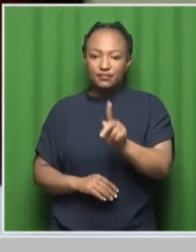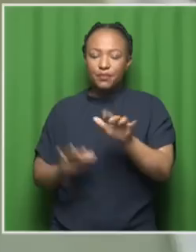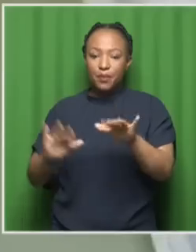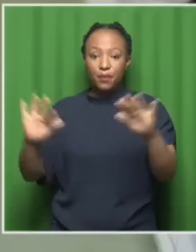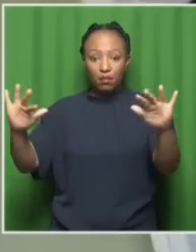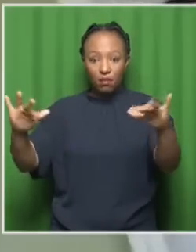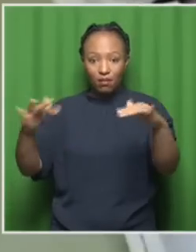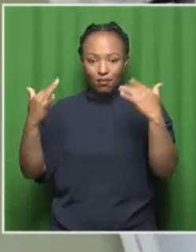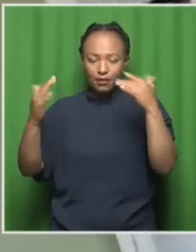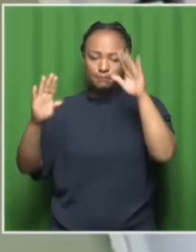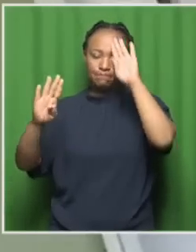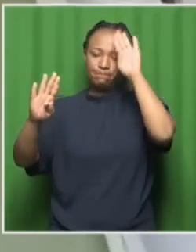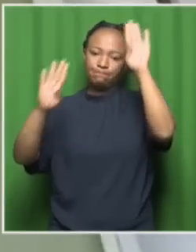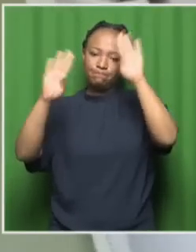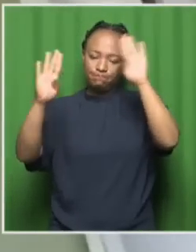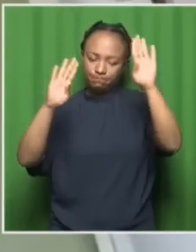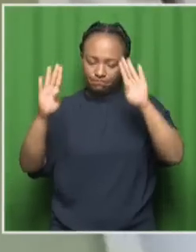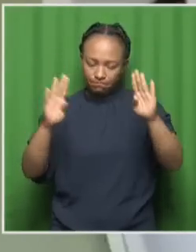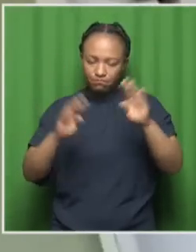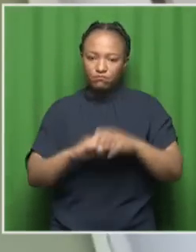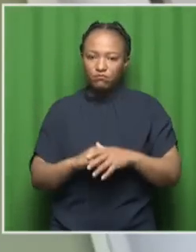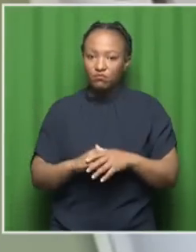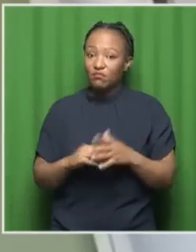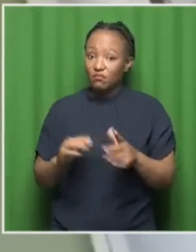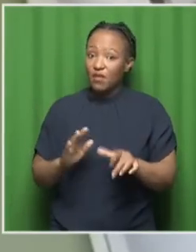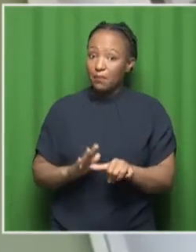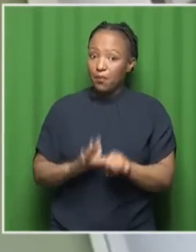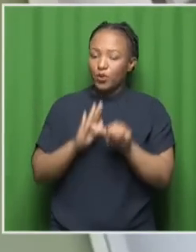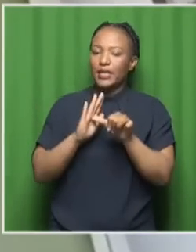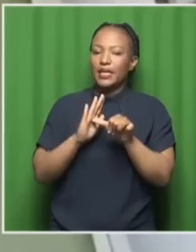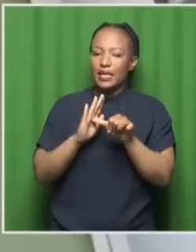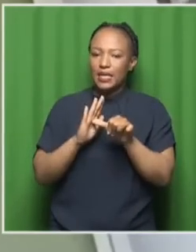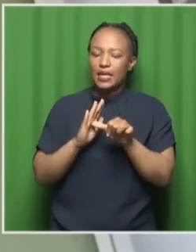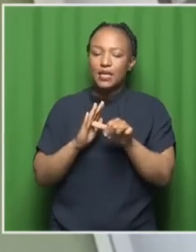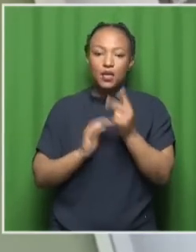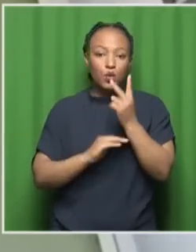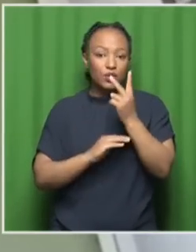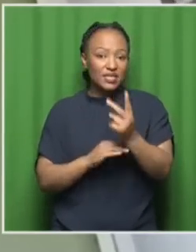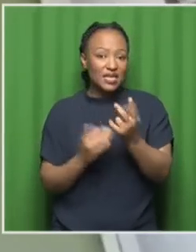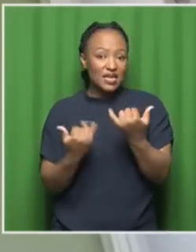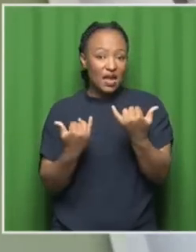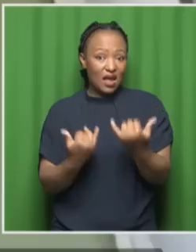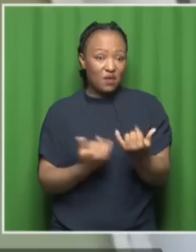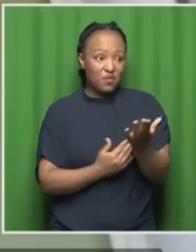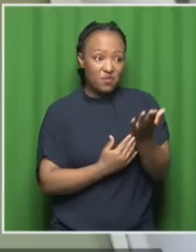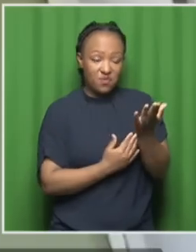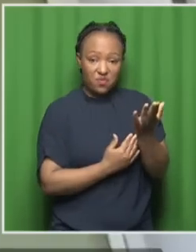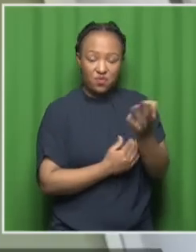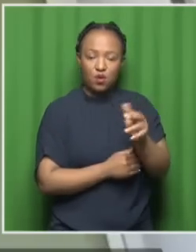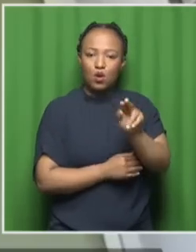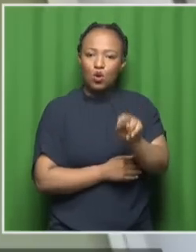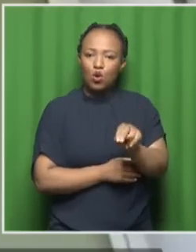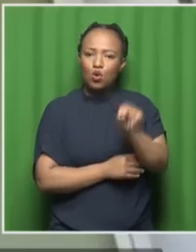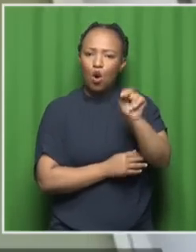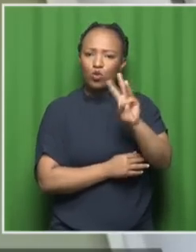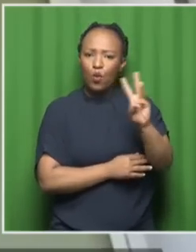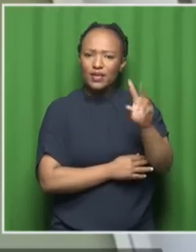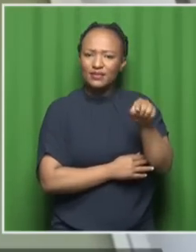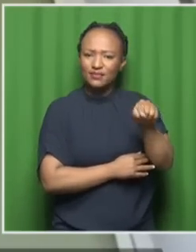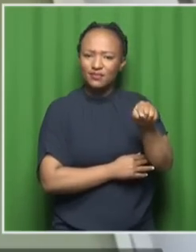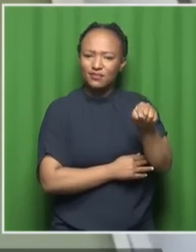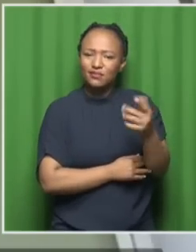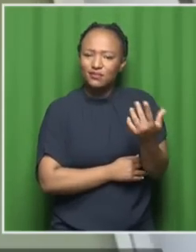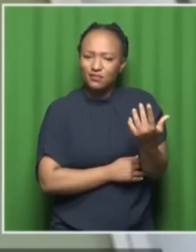It is important because now you see what is happening now currently in the Northwest is because